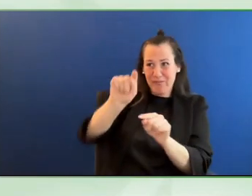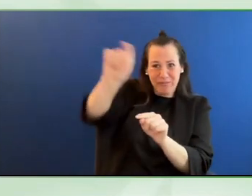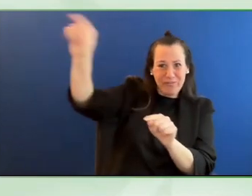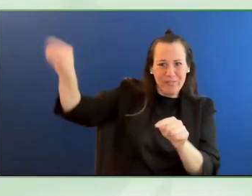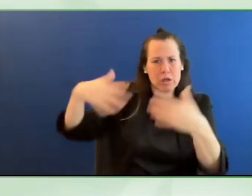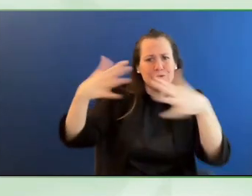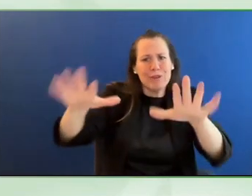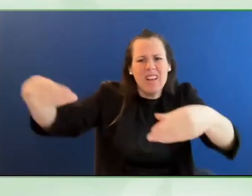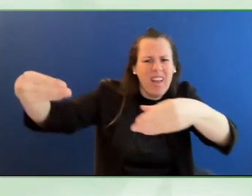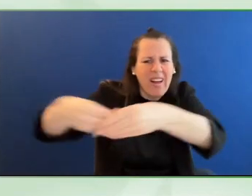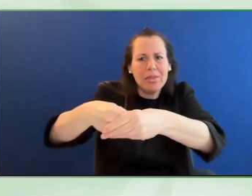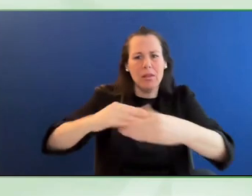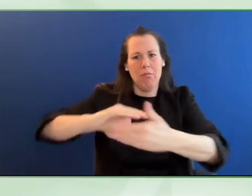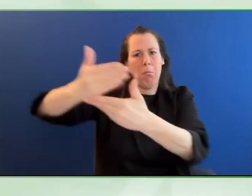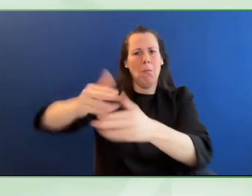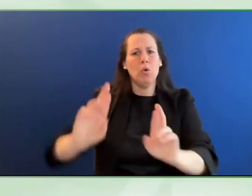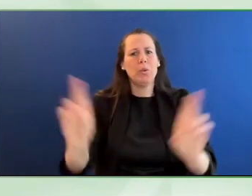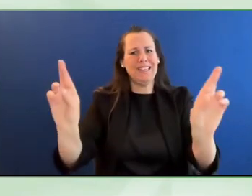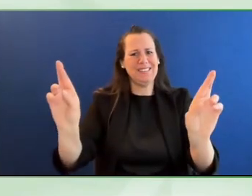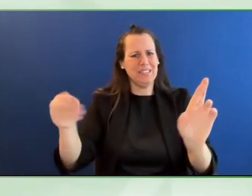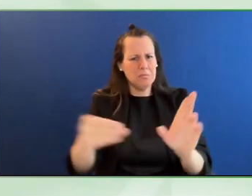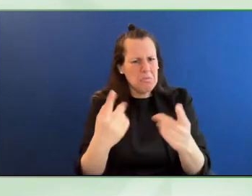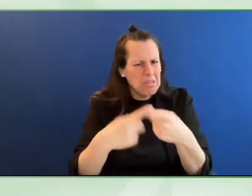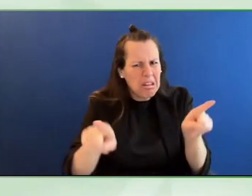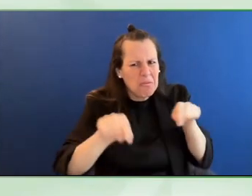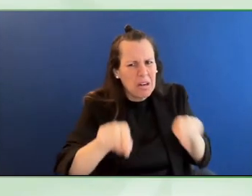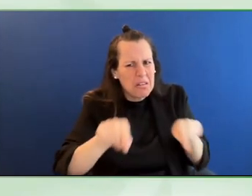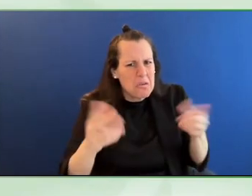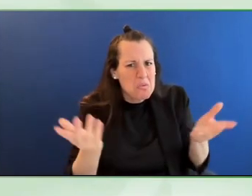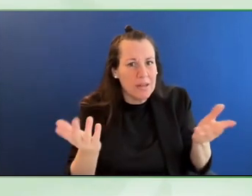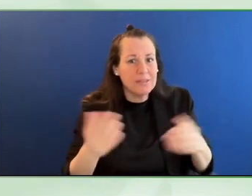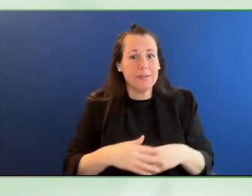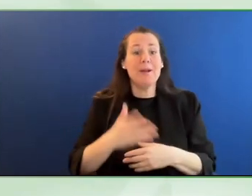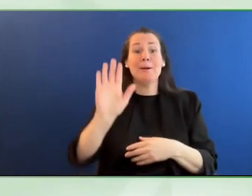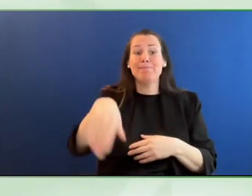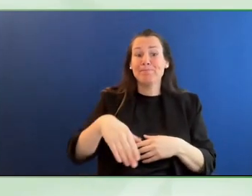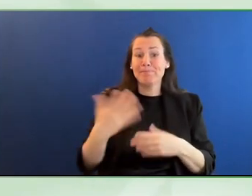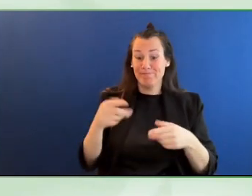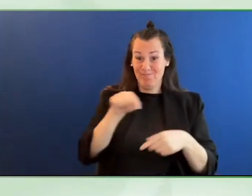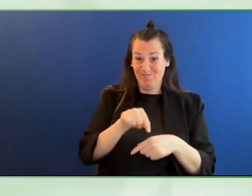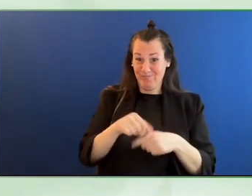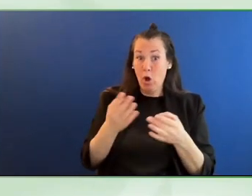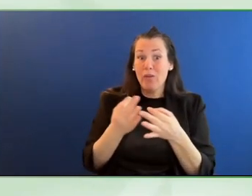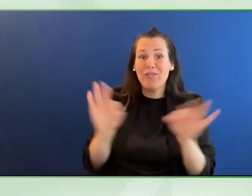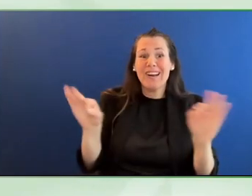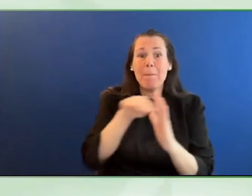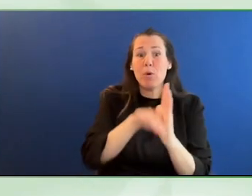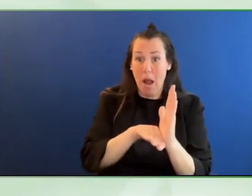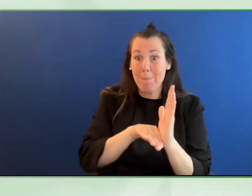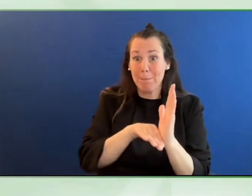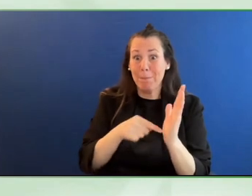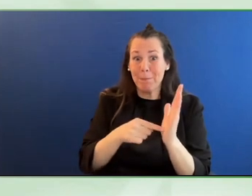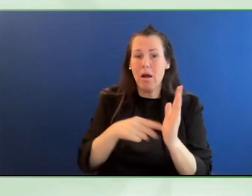than what's in the computer, then the AT on demand comes in. So Morphic, A, makes all the stuff built in really easy to get and